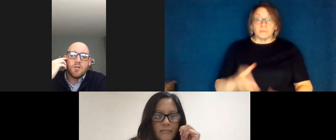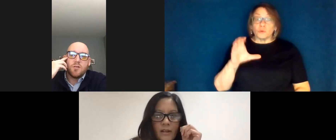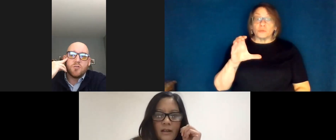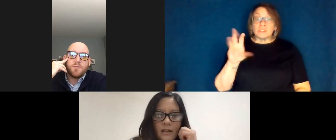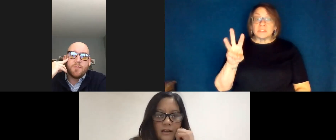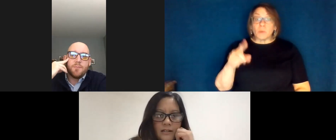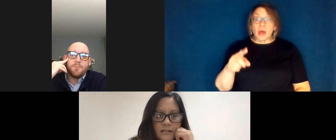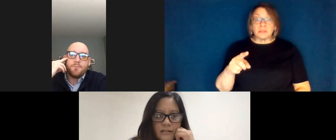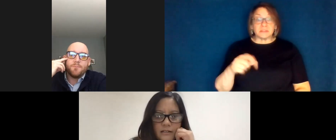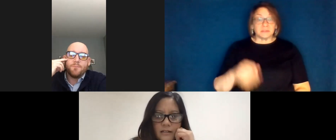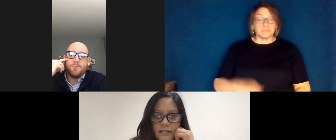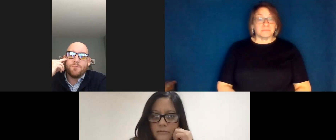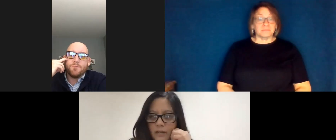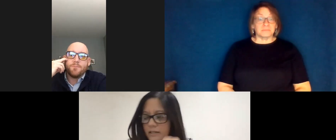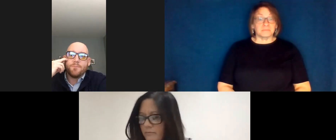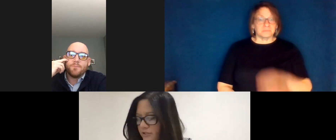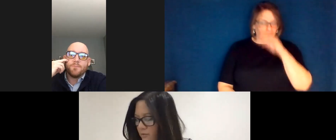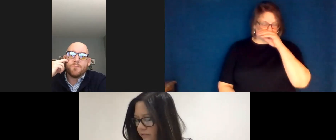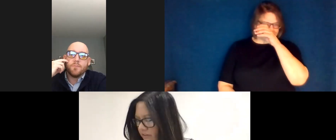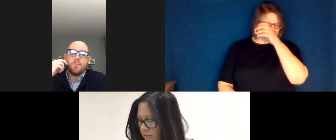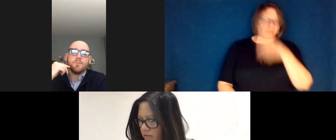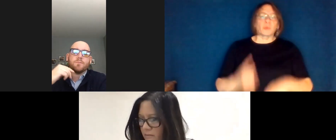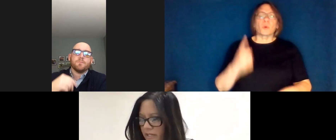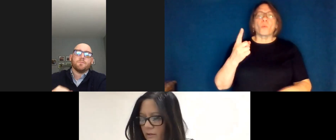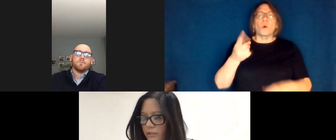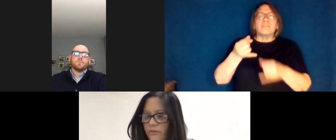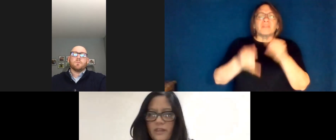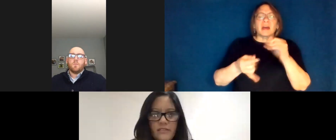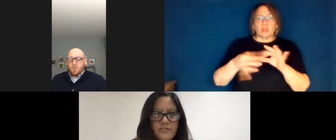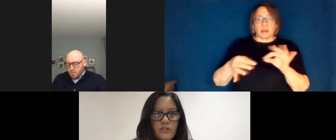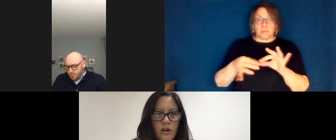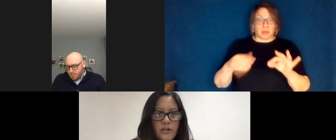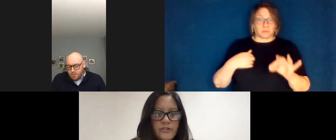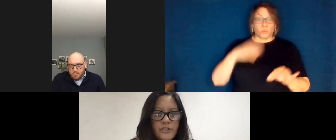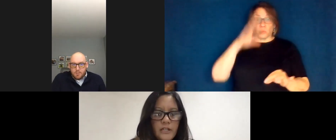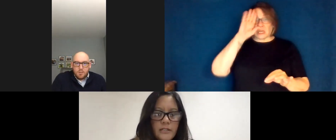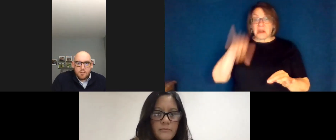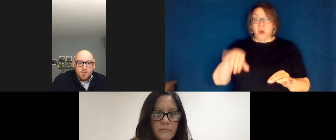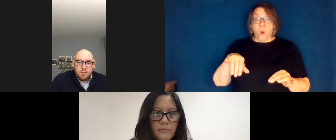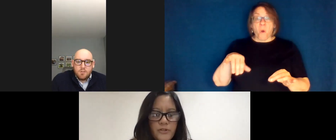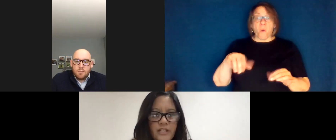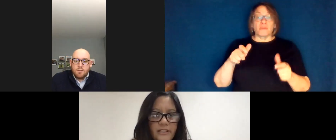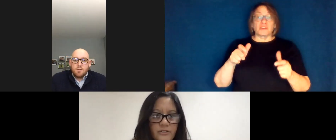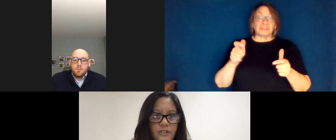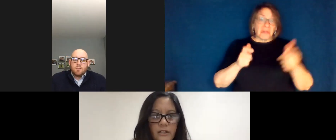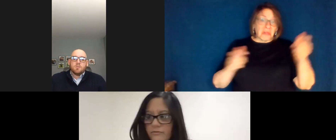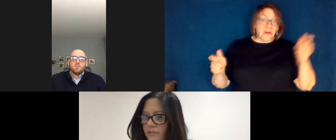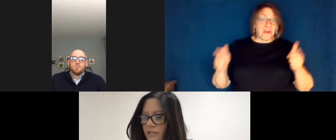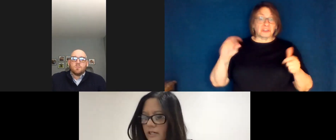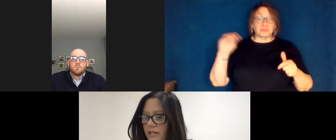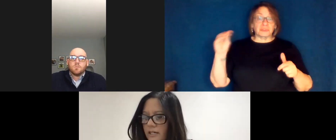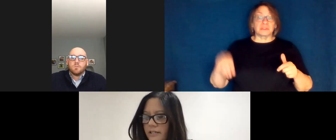Christine, it looks like you just popped up. Just one final comment. We know that there's a large percentage